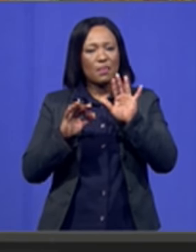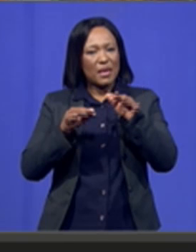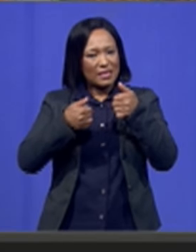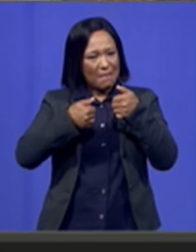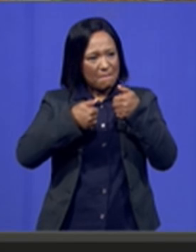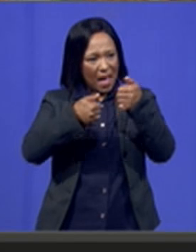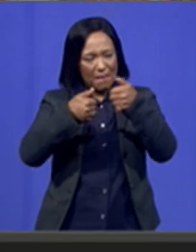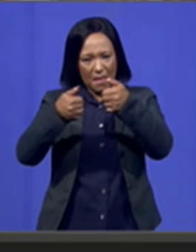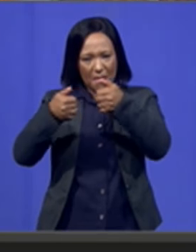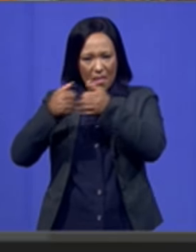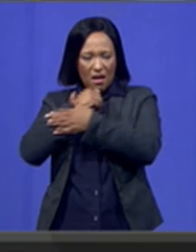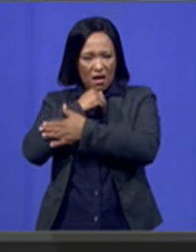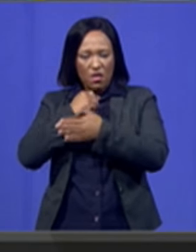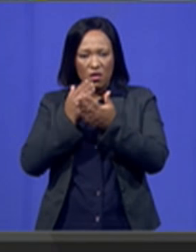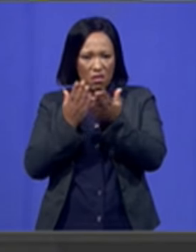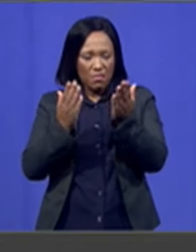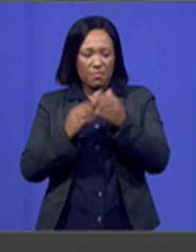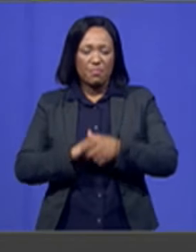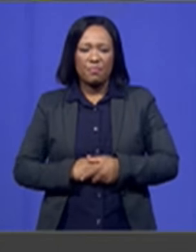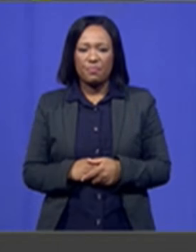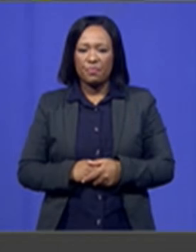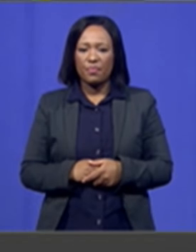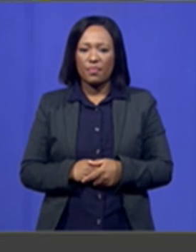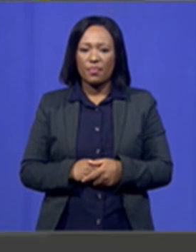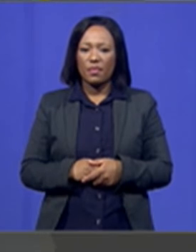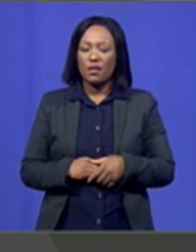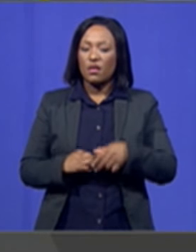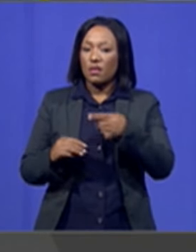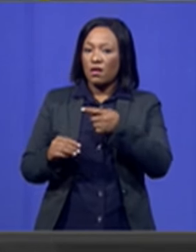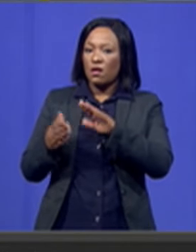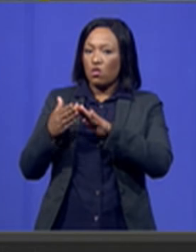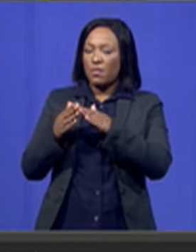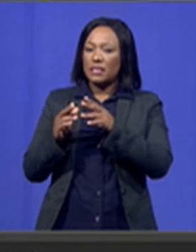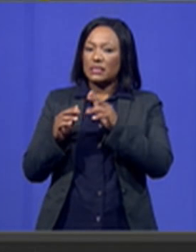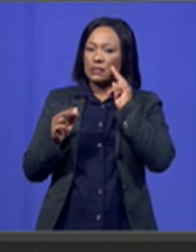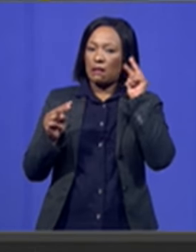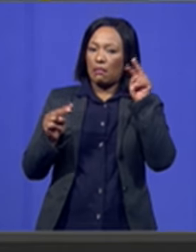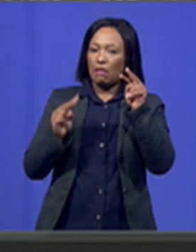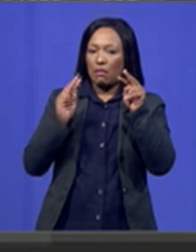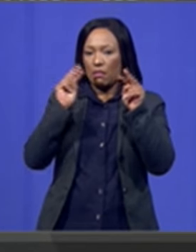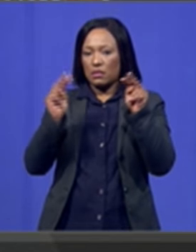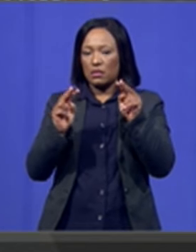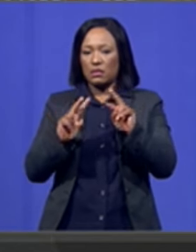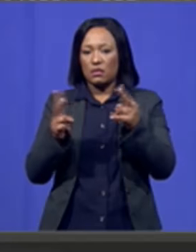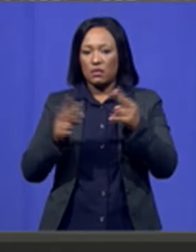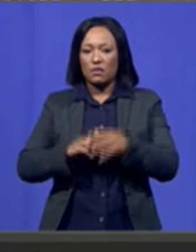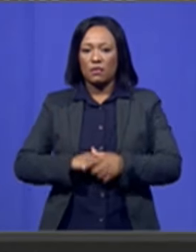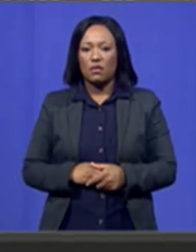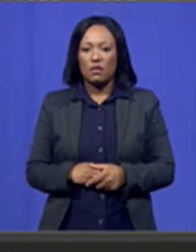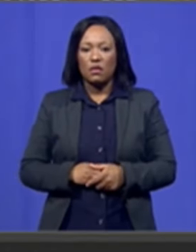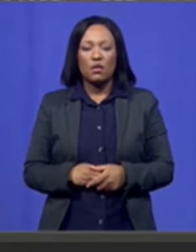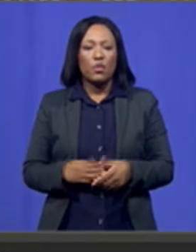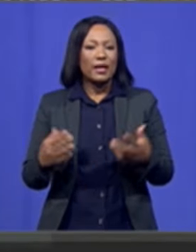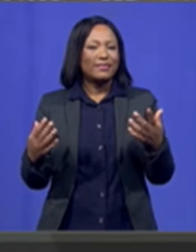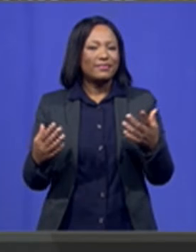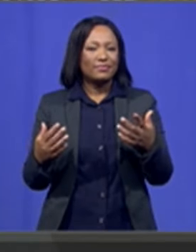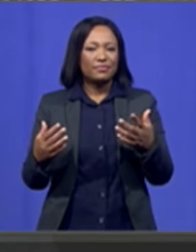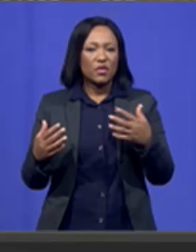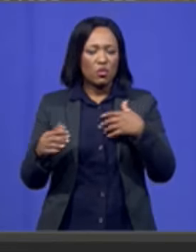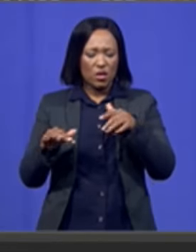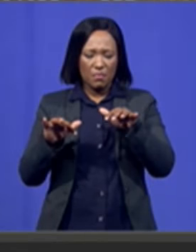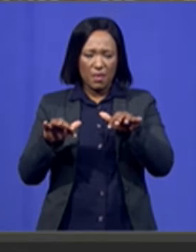mongwe le mongwe a ya kwa gabo. Baagi bona ba na le maikutlo a farologaneng ka ga morero ono. Re feletsa re lwa le batho re sa itse